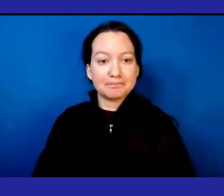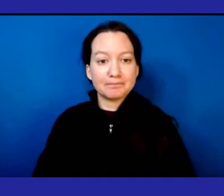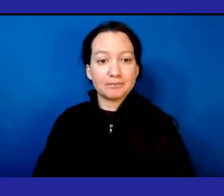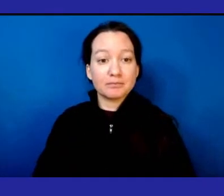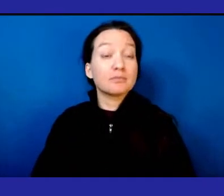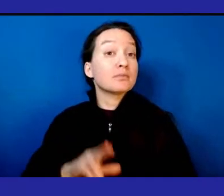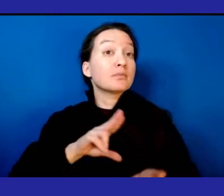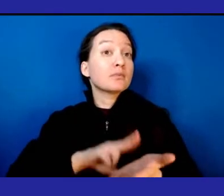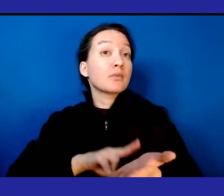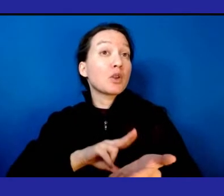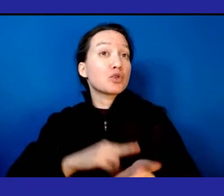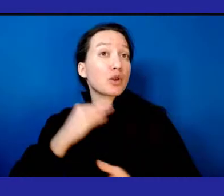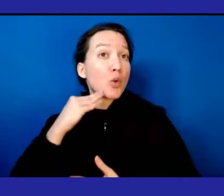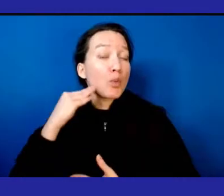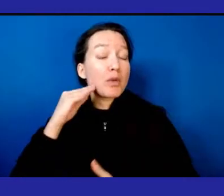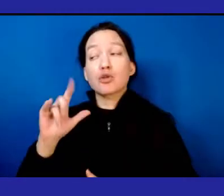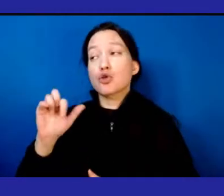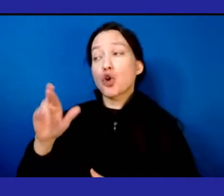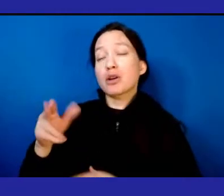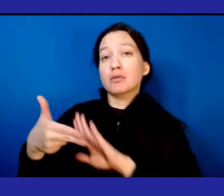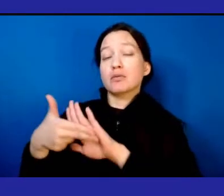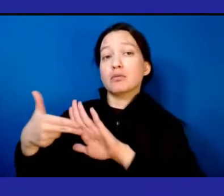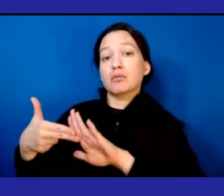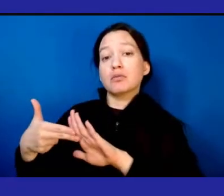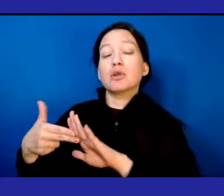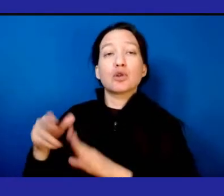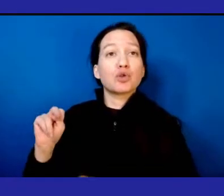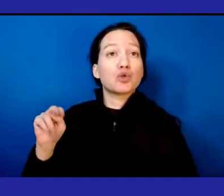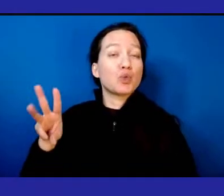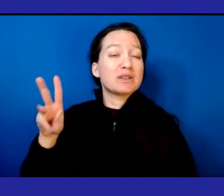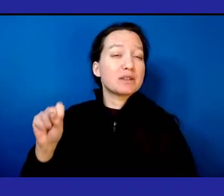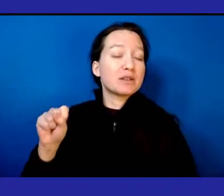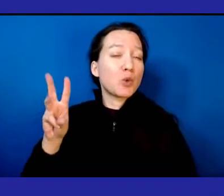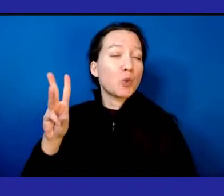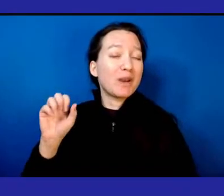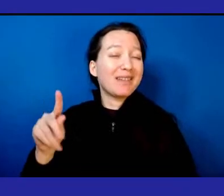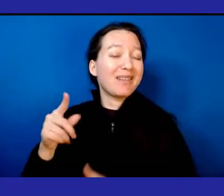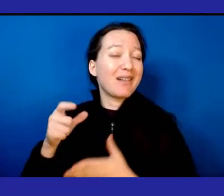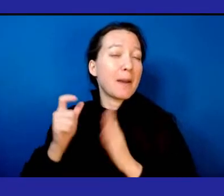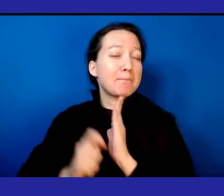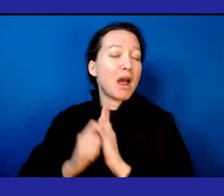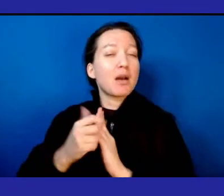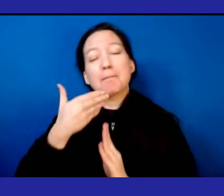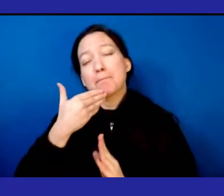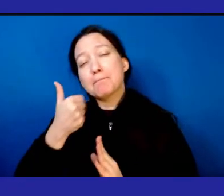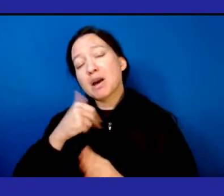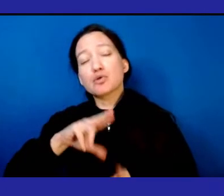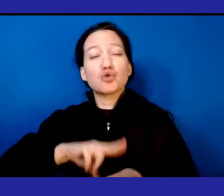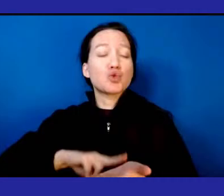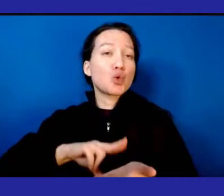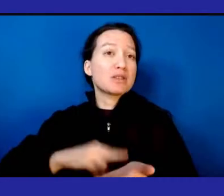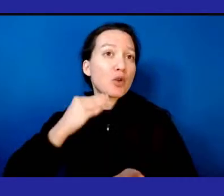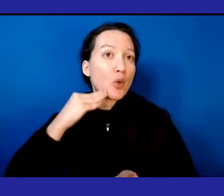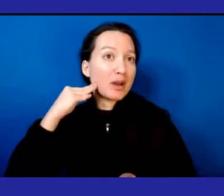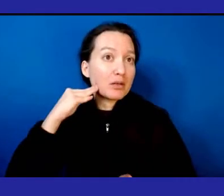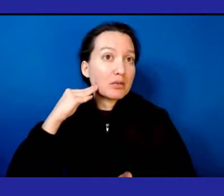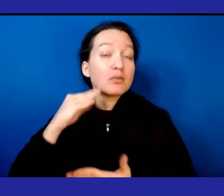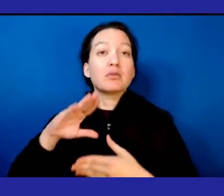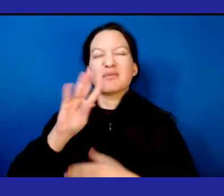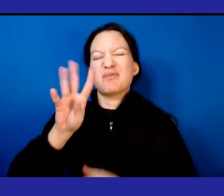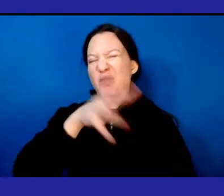nursing home, Carter was named to Newsweek magazine's Best Nursing Homes list, ranking number